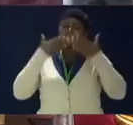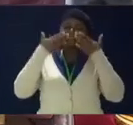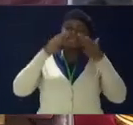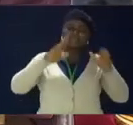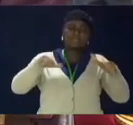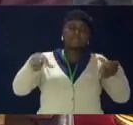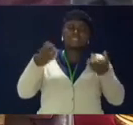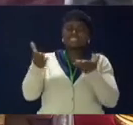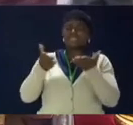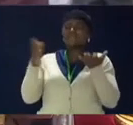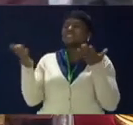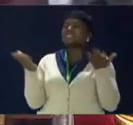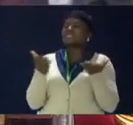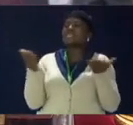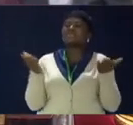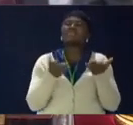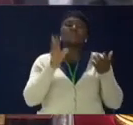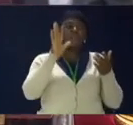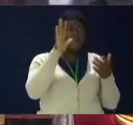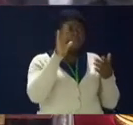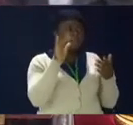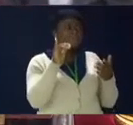here by,